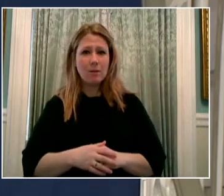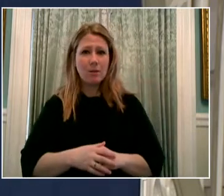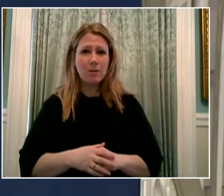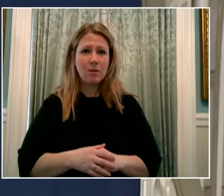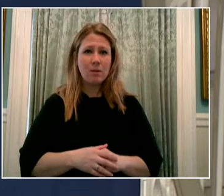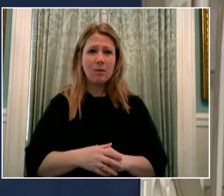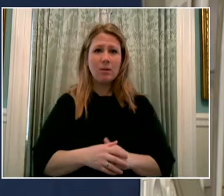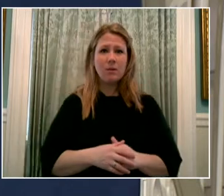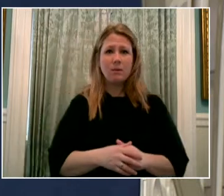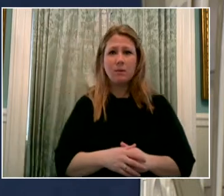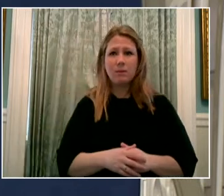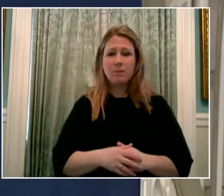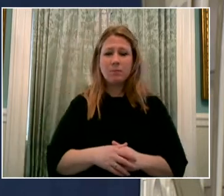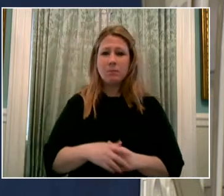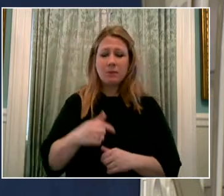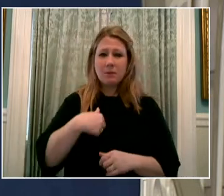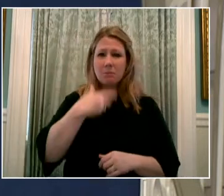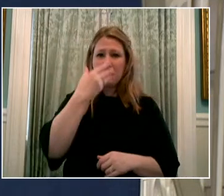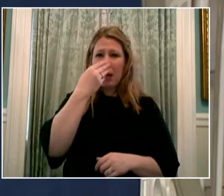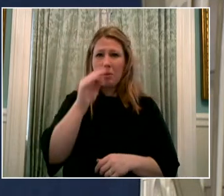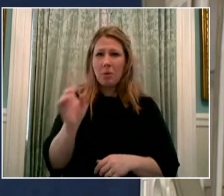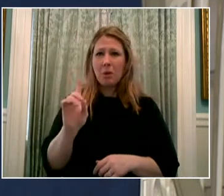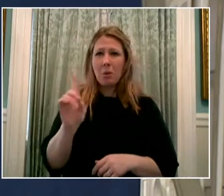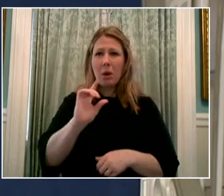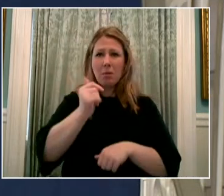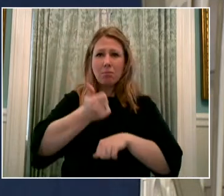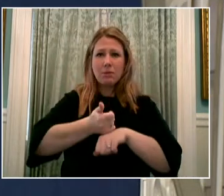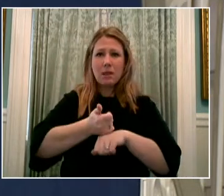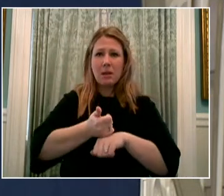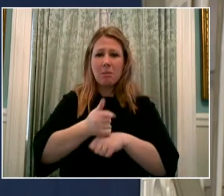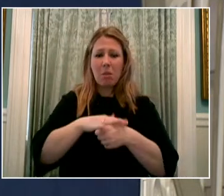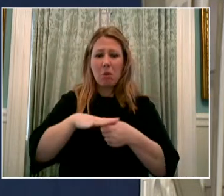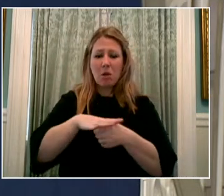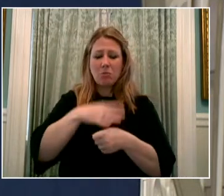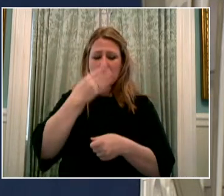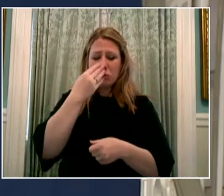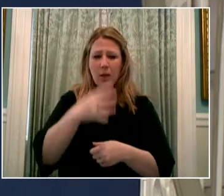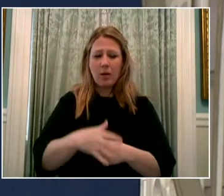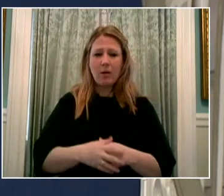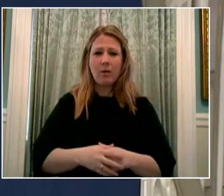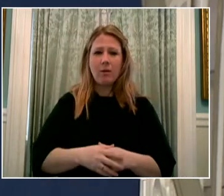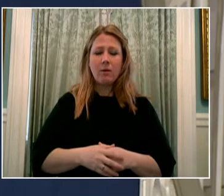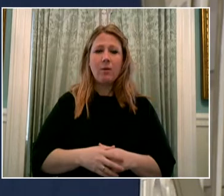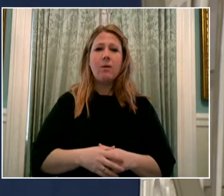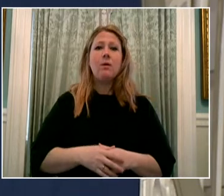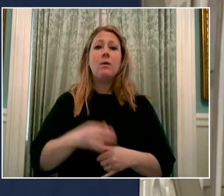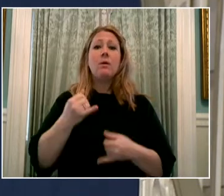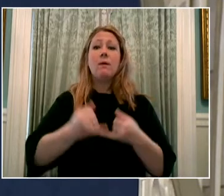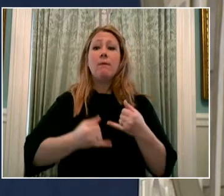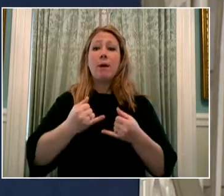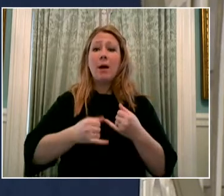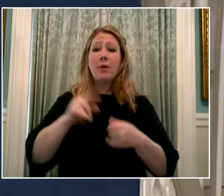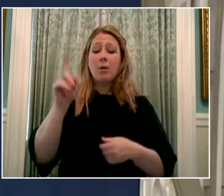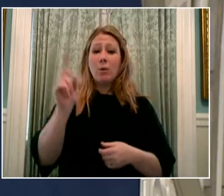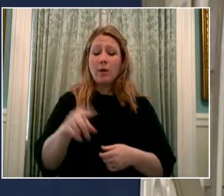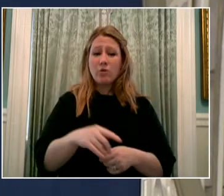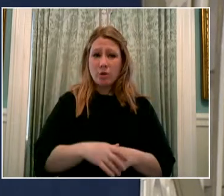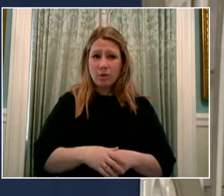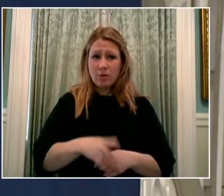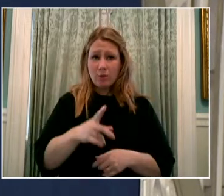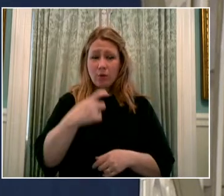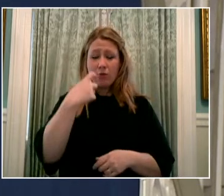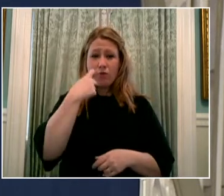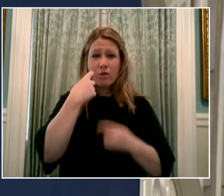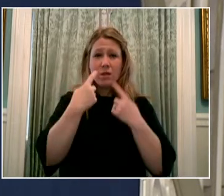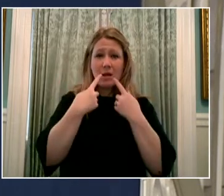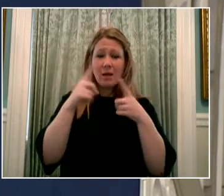Doesn't matter to me. Whoever is best for us. Hi, Mr. Mayor. Final question for you. You recently announced budget cuts for most city